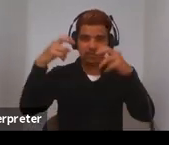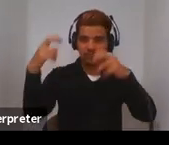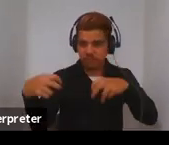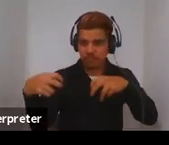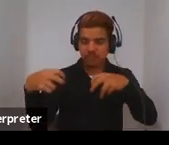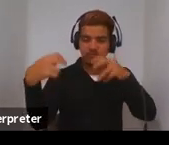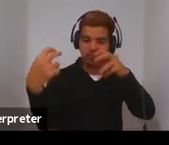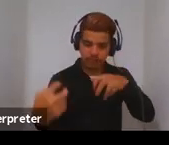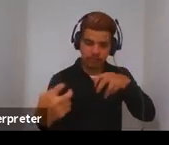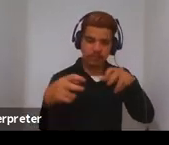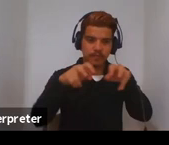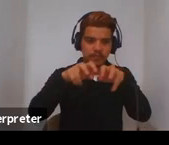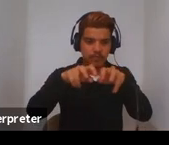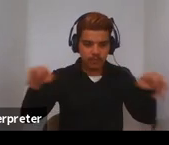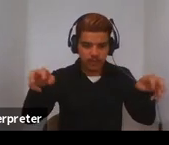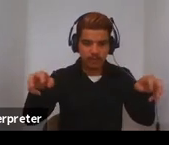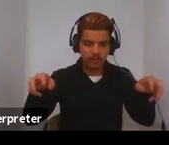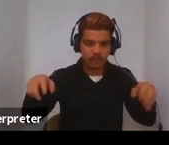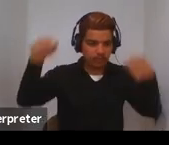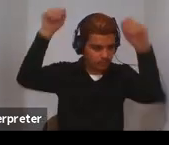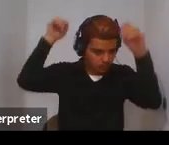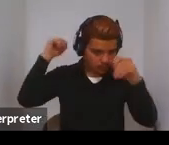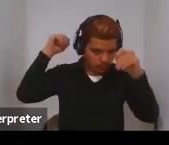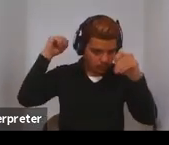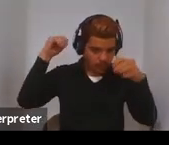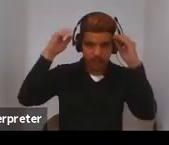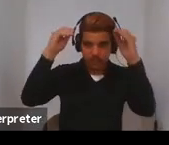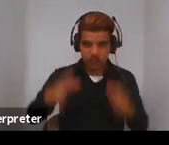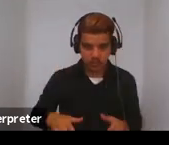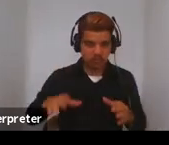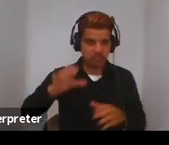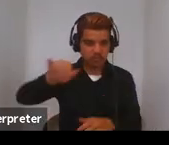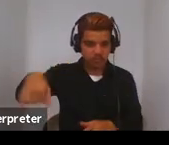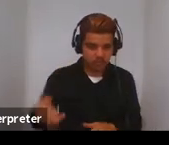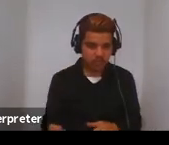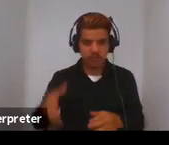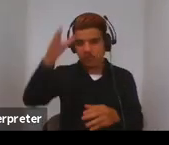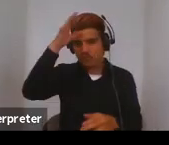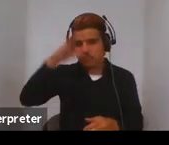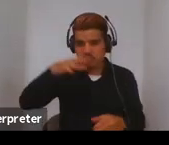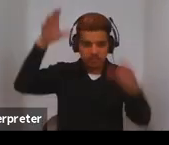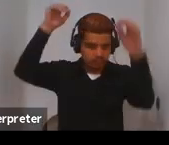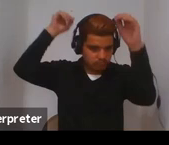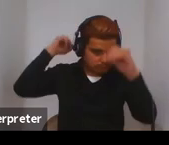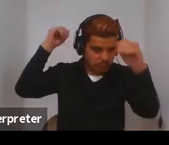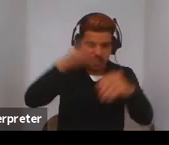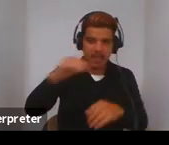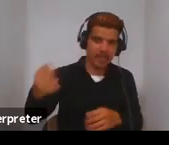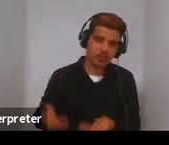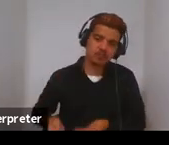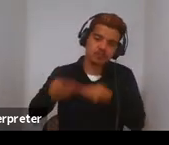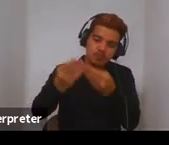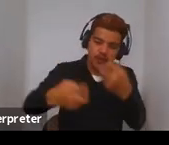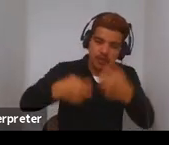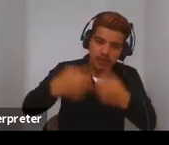criminal justice hat on, with your teacher hat on, with your parent hat on, and bring the issues that matter